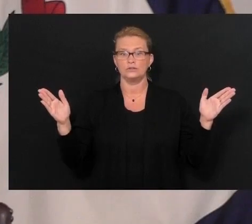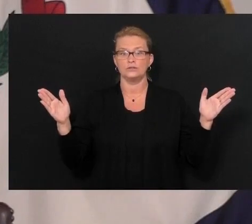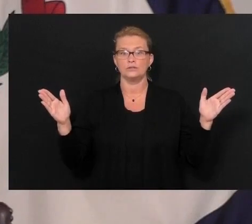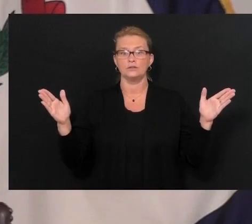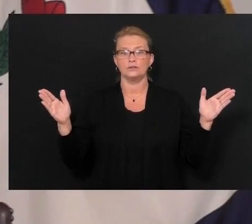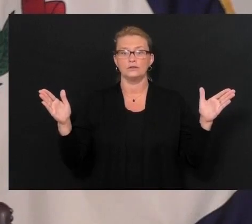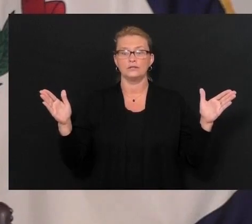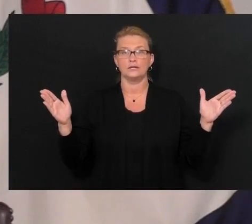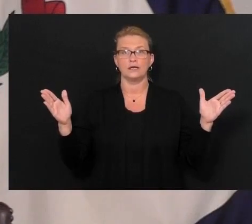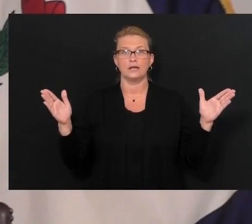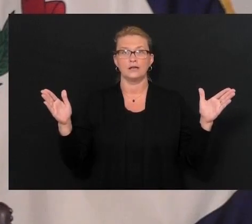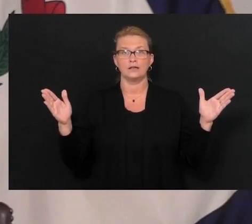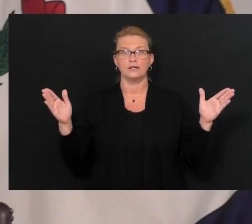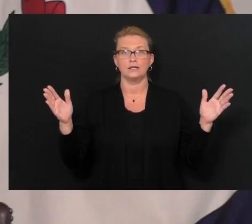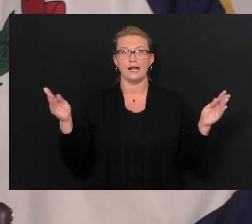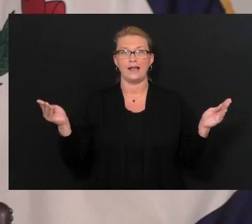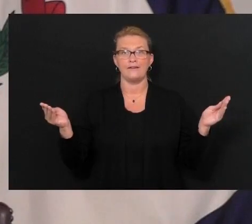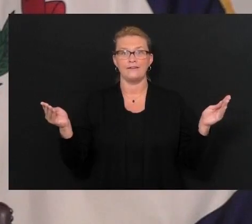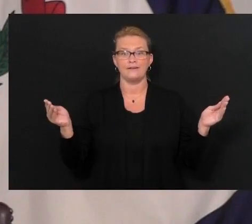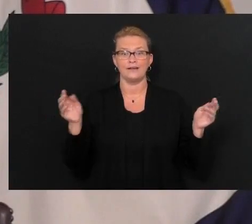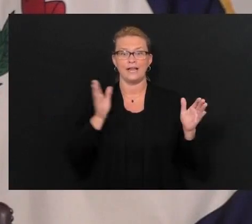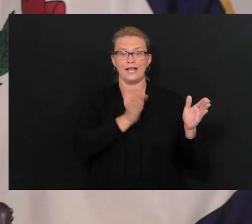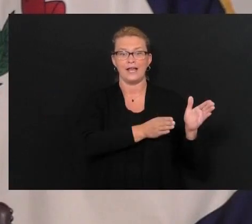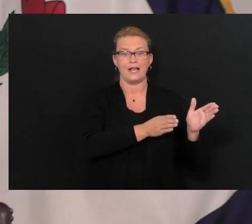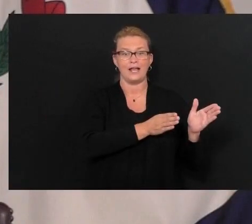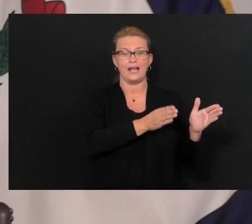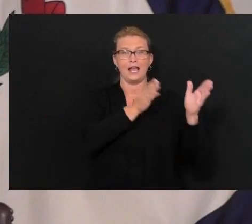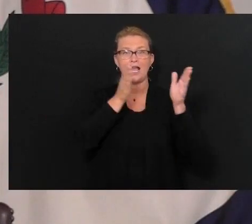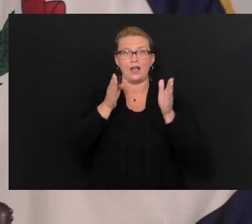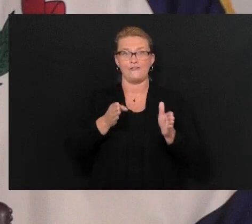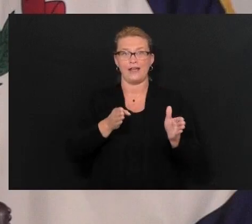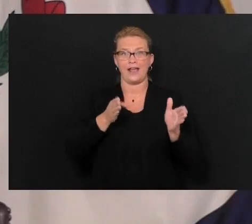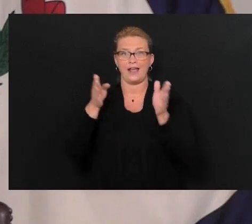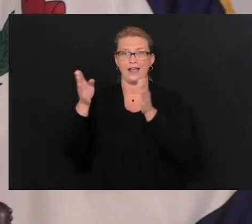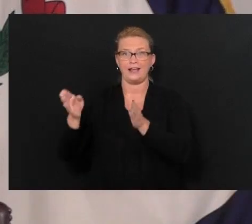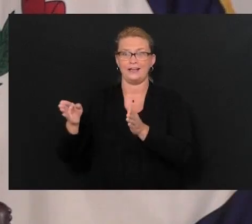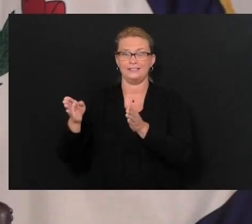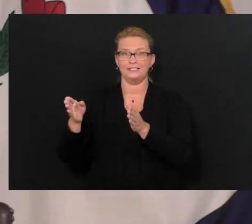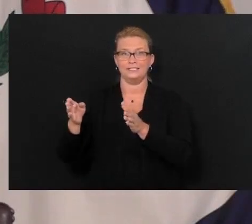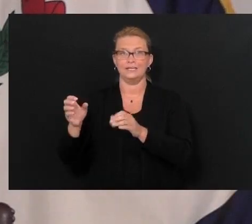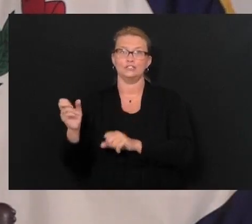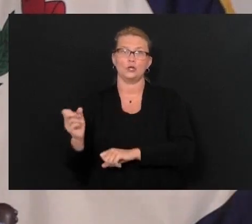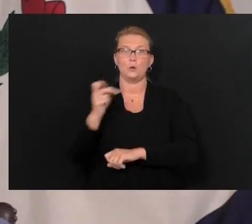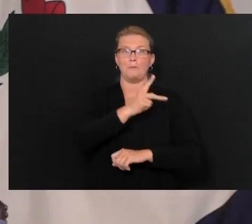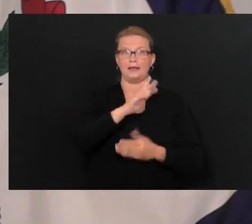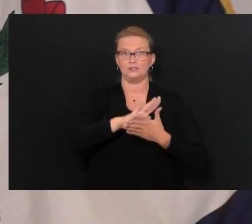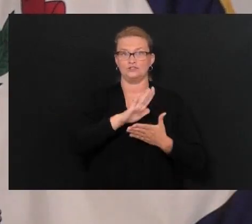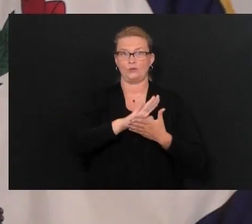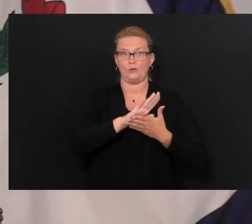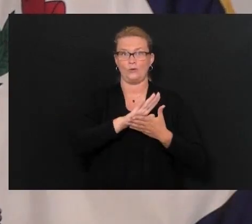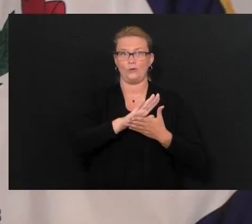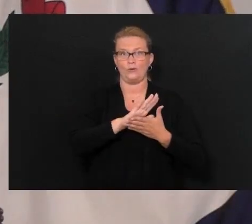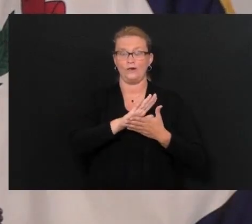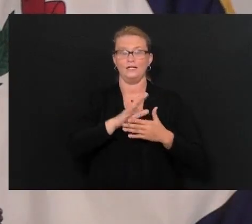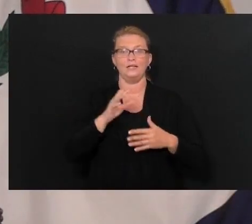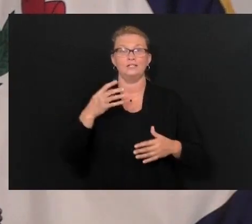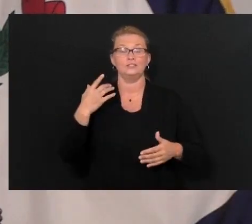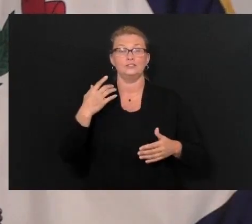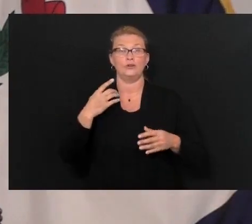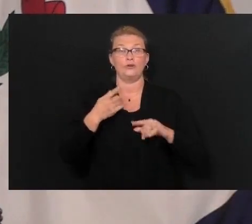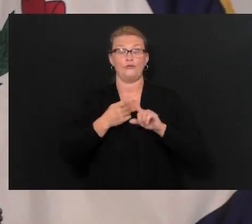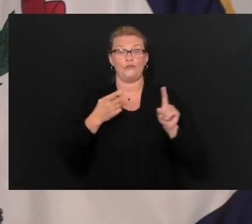easing in the regulations or whatever they may be in going back to school. So from our